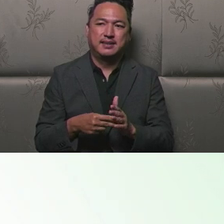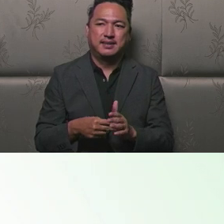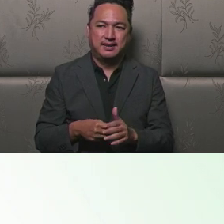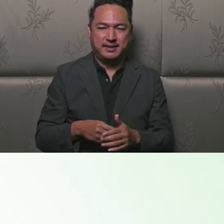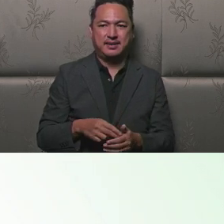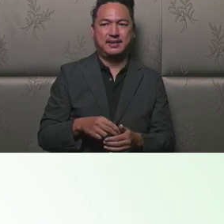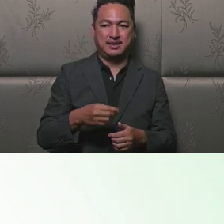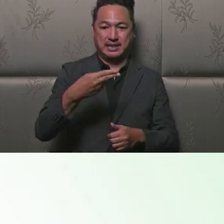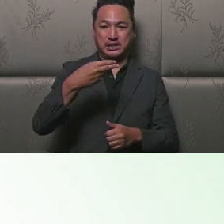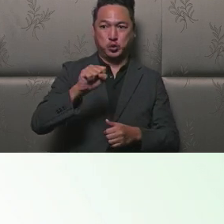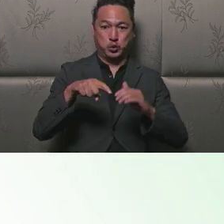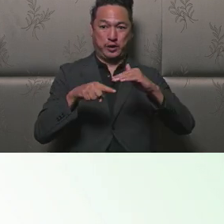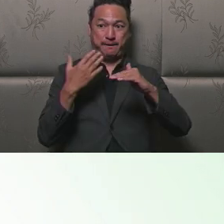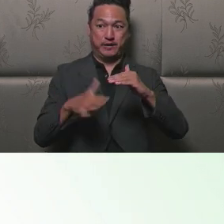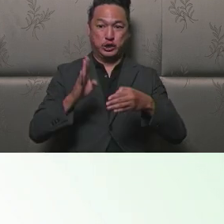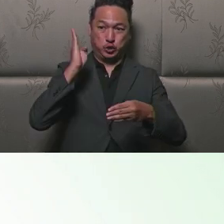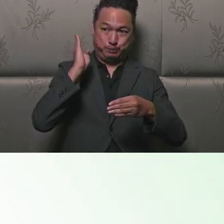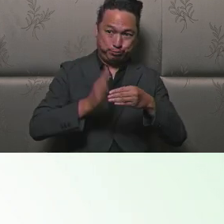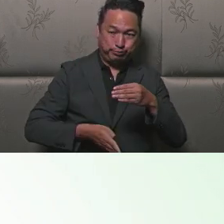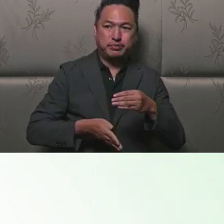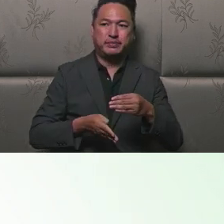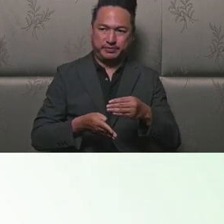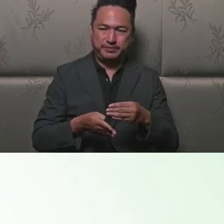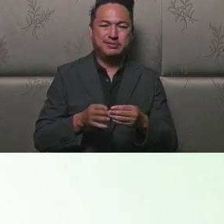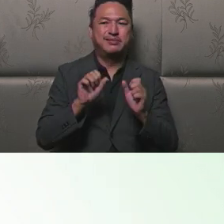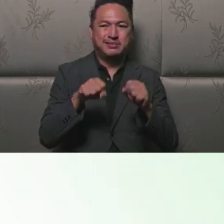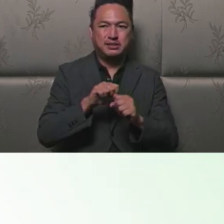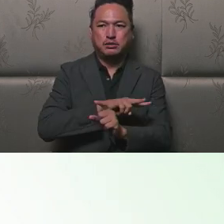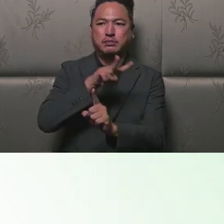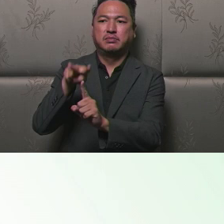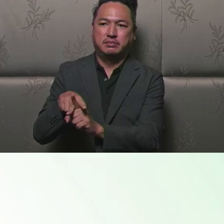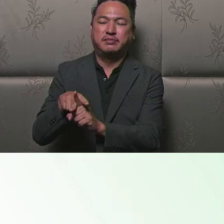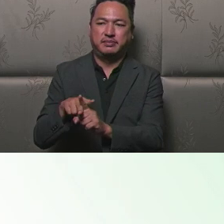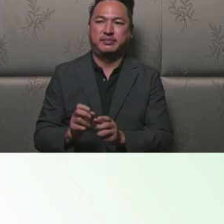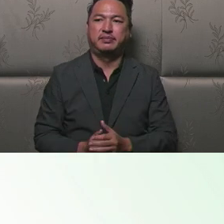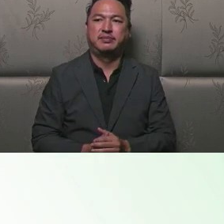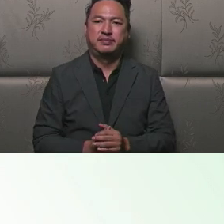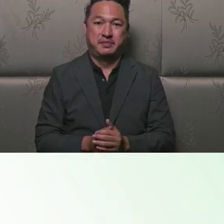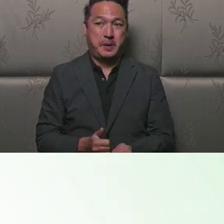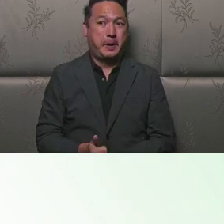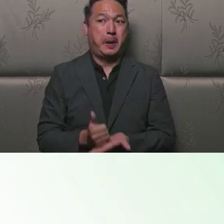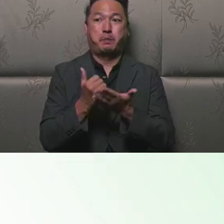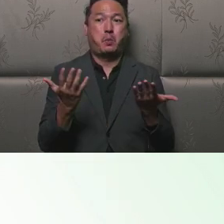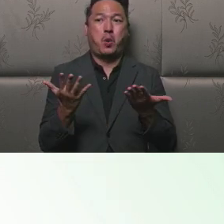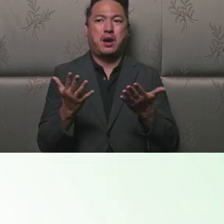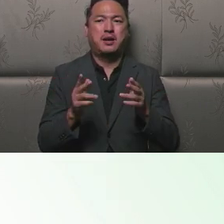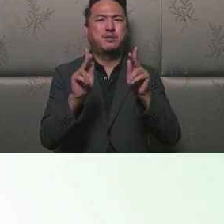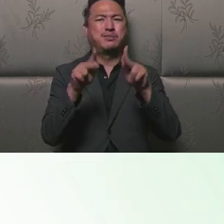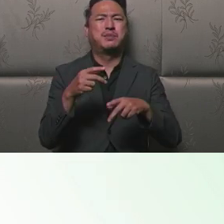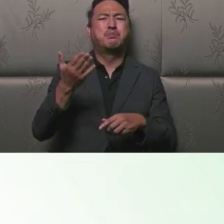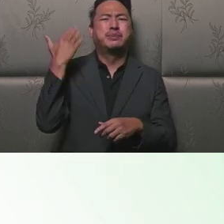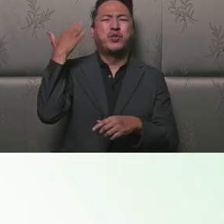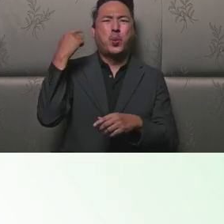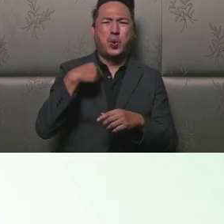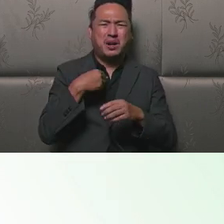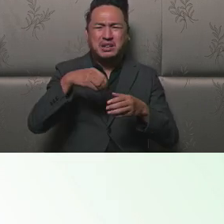through conventional routes right after graduation. It helps them to earn recognized qualifications. The degrees